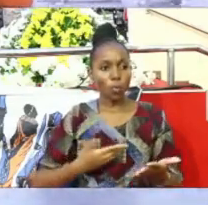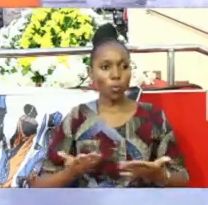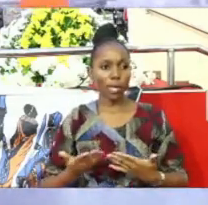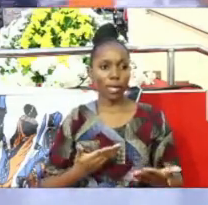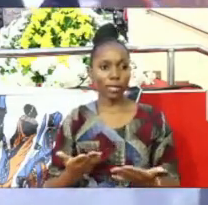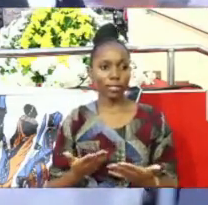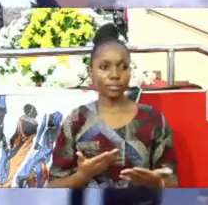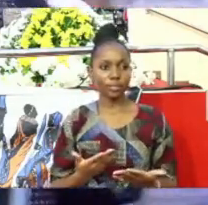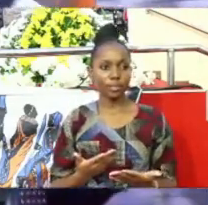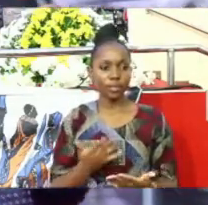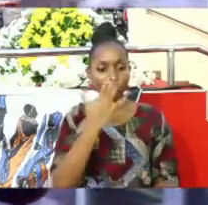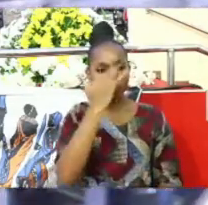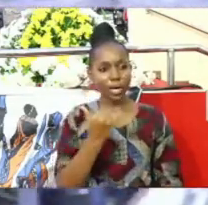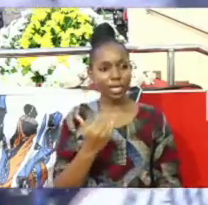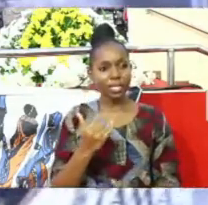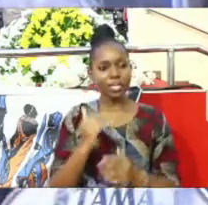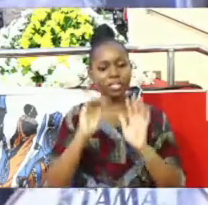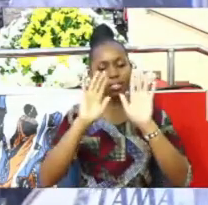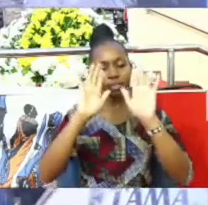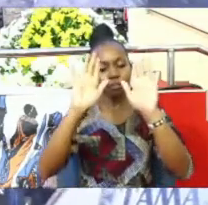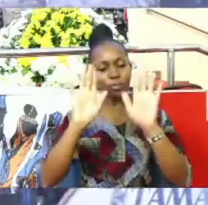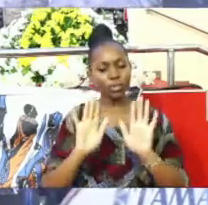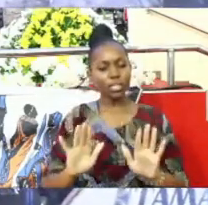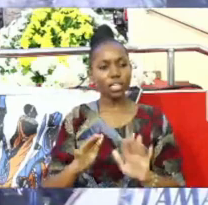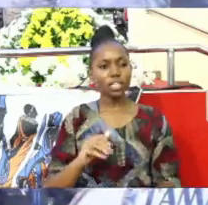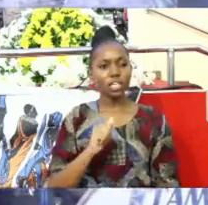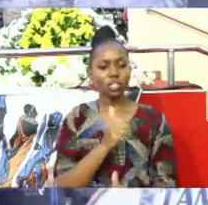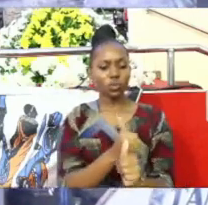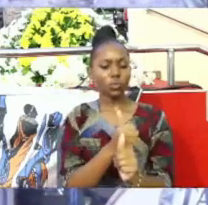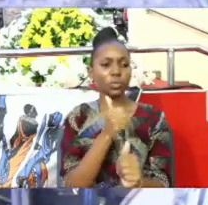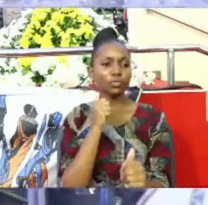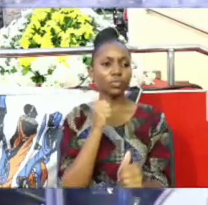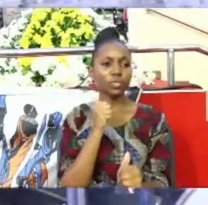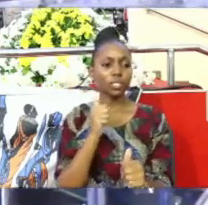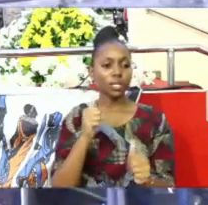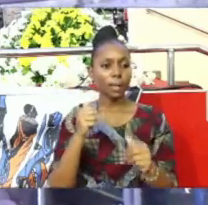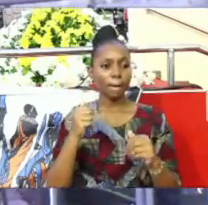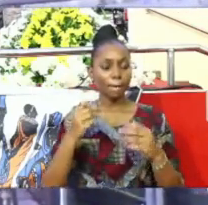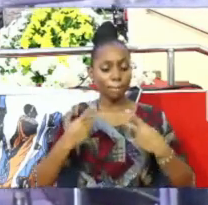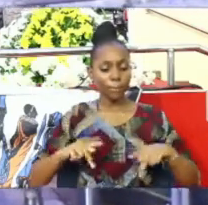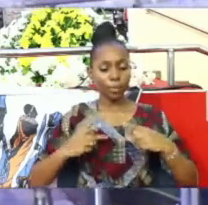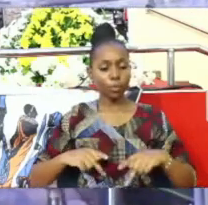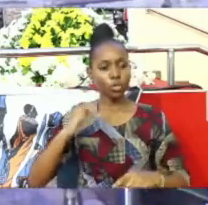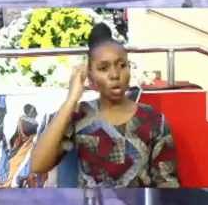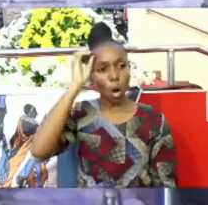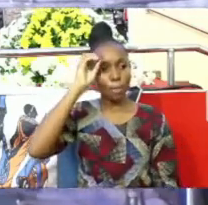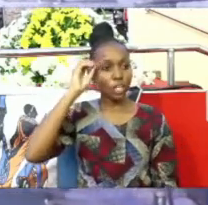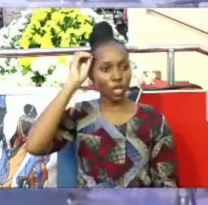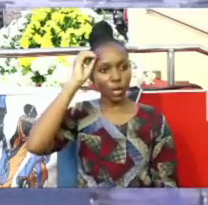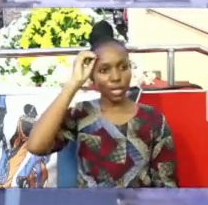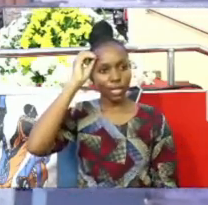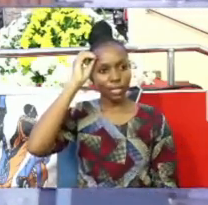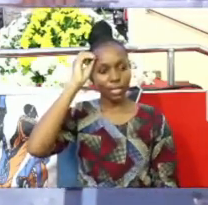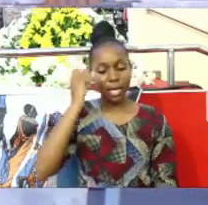is important to refuse to be people's opinion. Kwa sababu ni vyema kukataa kuwa vile watu wanavyosema au wanavyoona. And many people, na